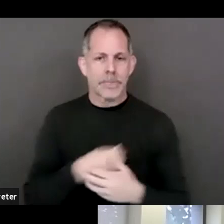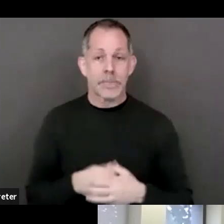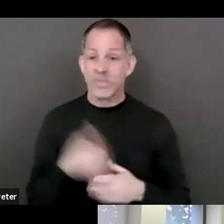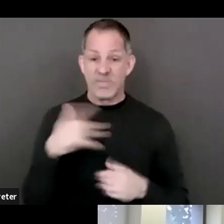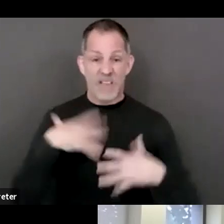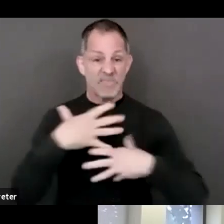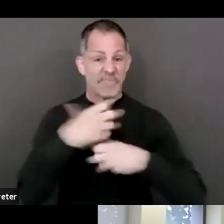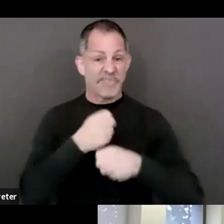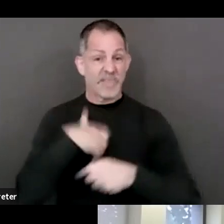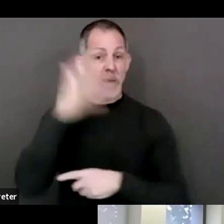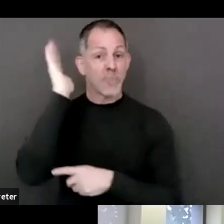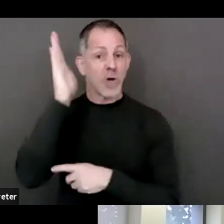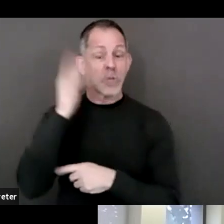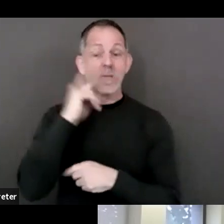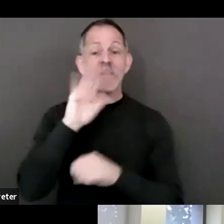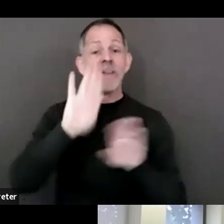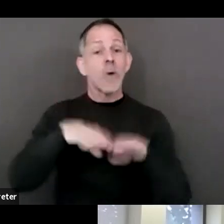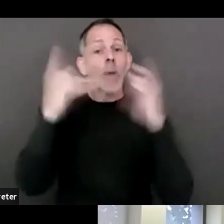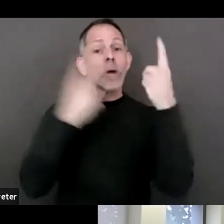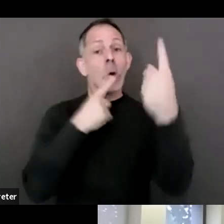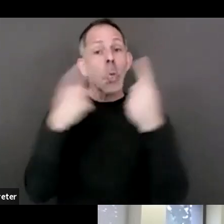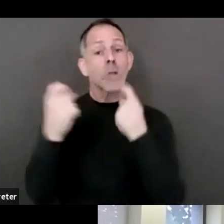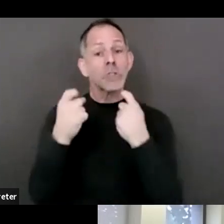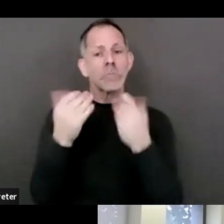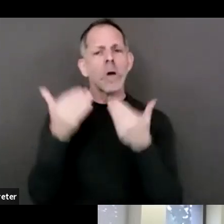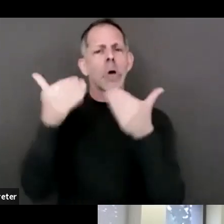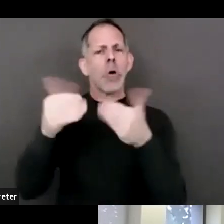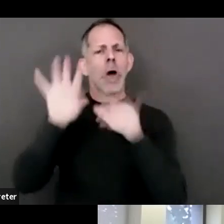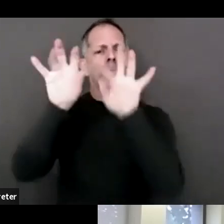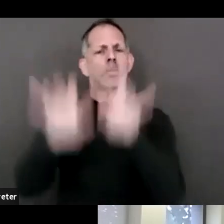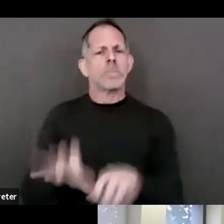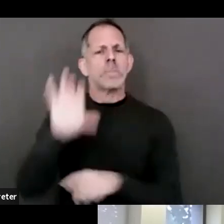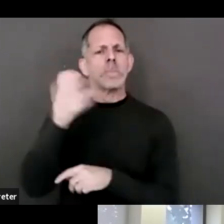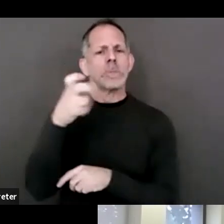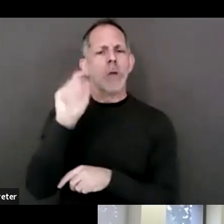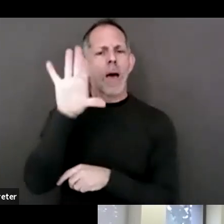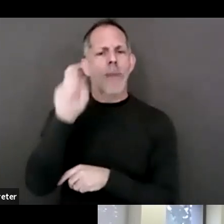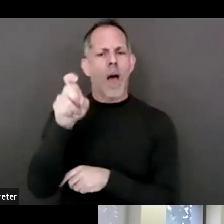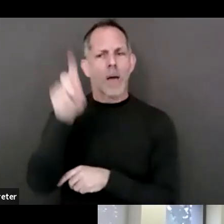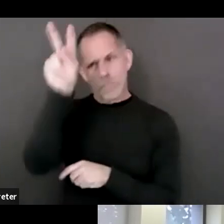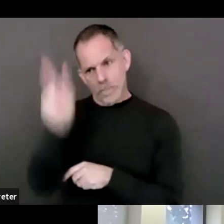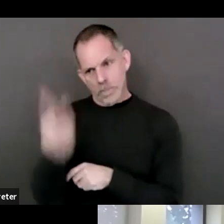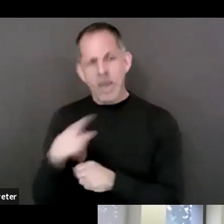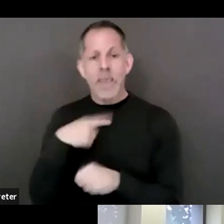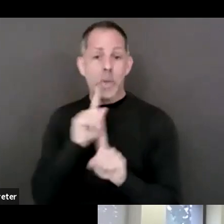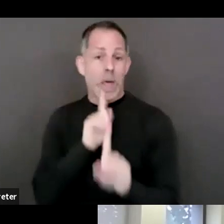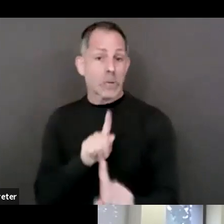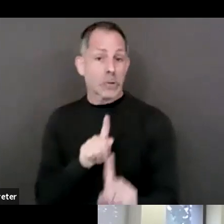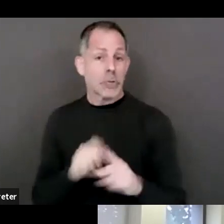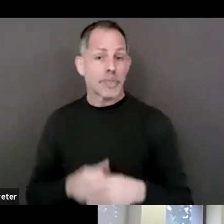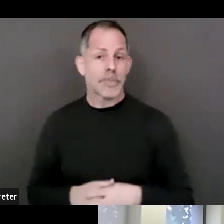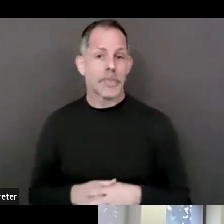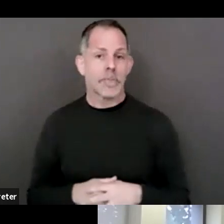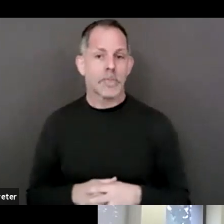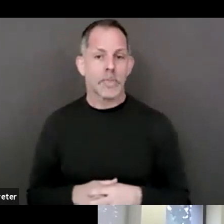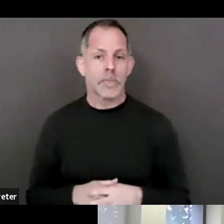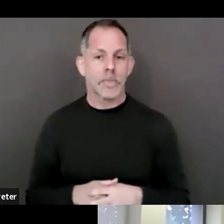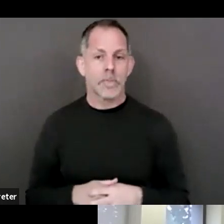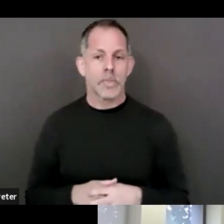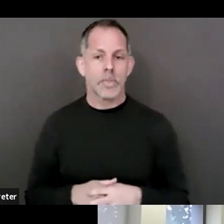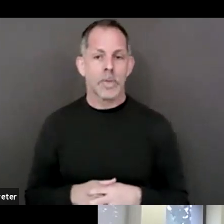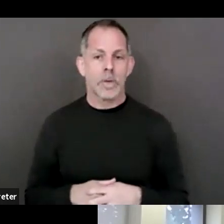into the chat box. Great. Well, thank you, Shawneri. And we'll go to the questions now. First one